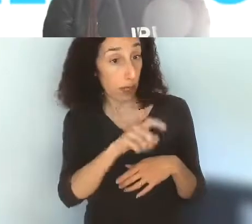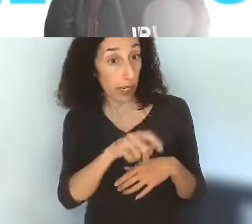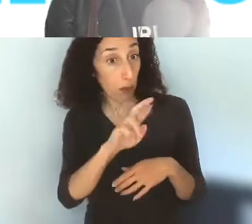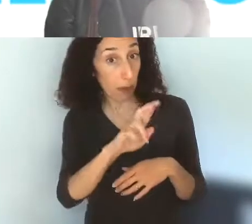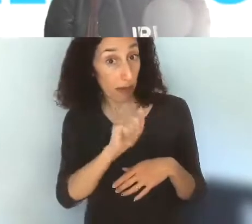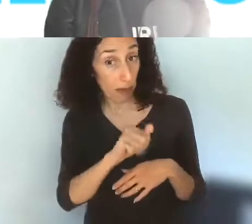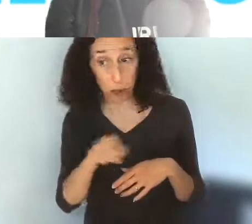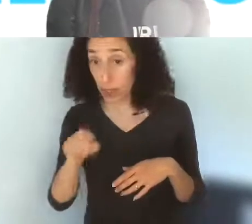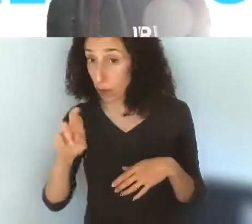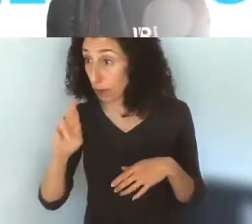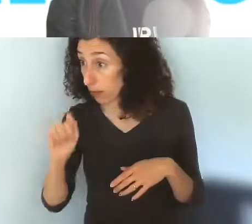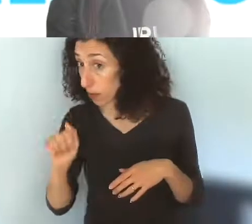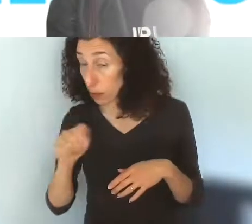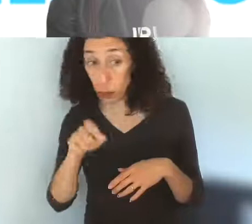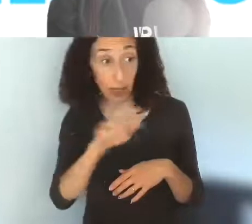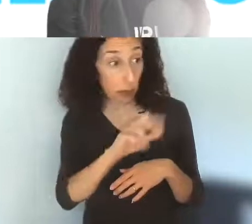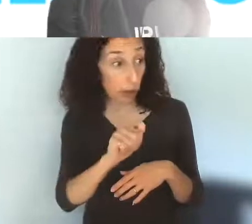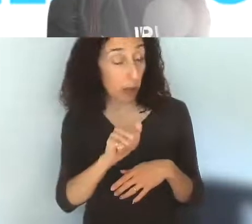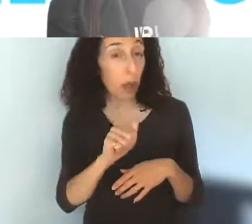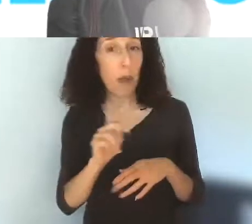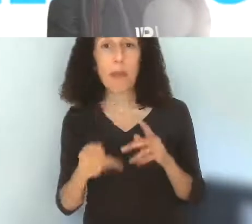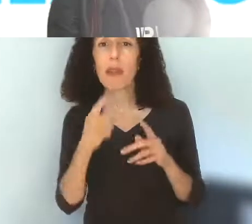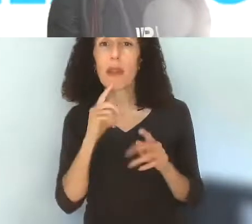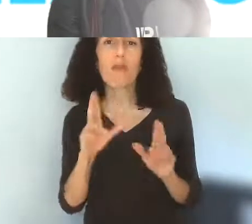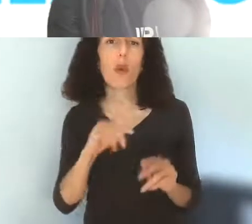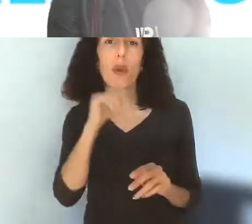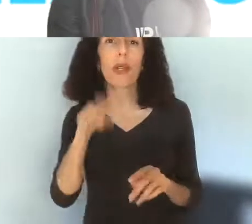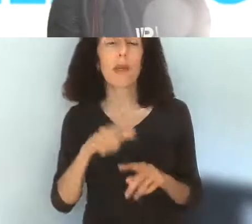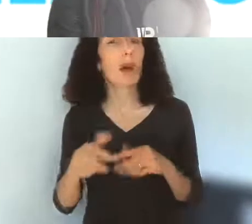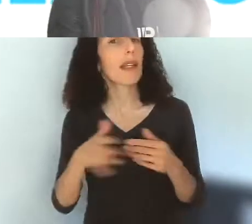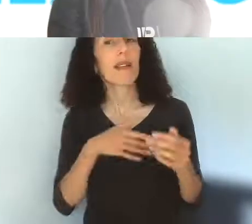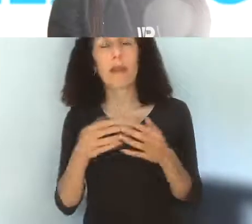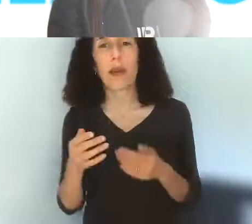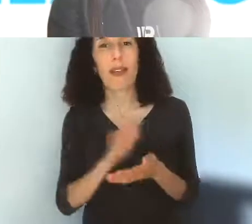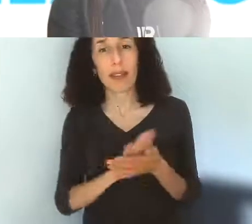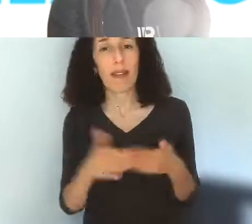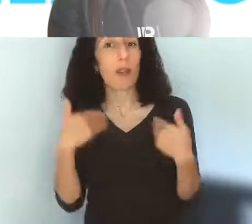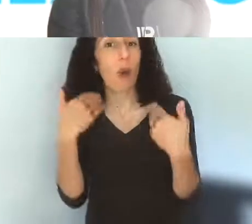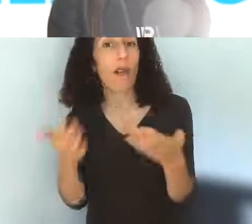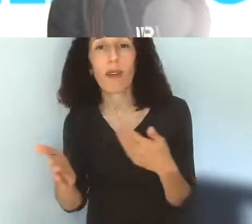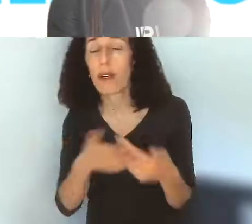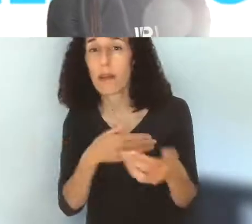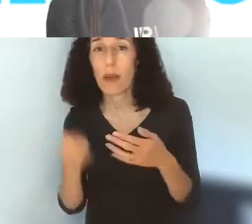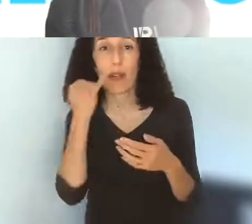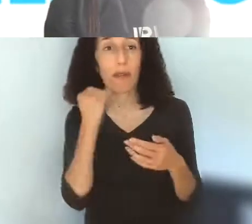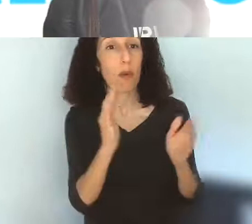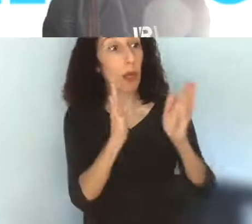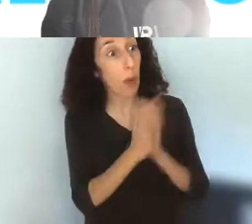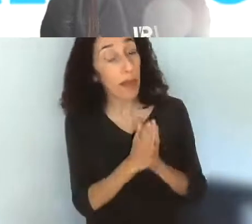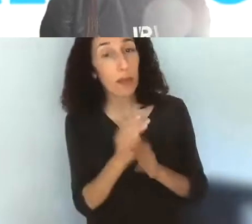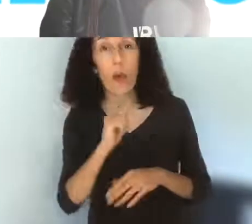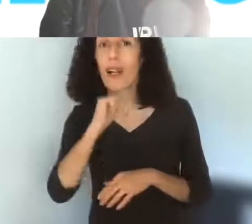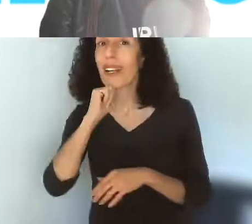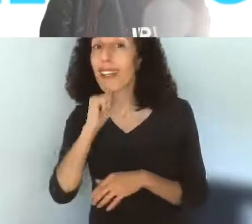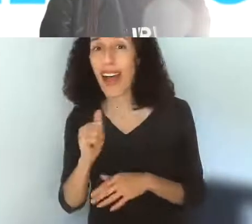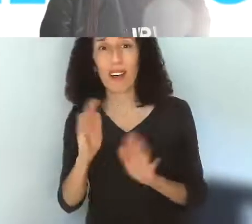not to provide it, and how much better it makes it for everyone. I like closed captions for a lot of reasons beyond,